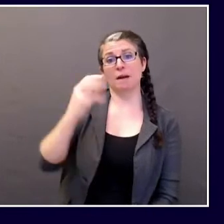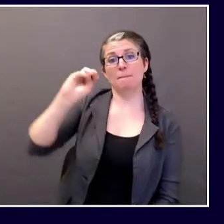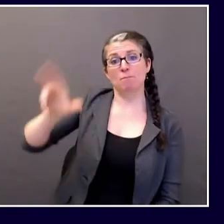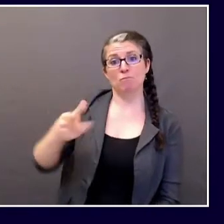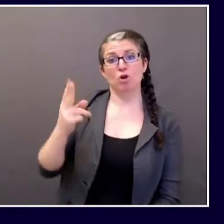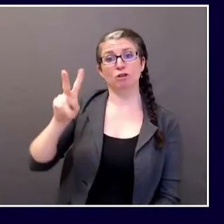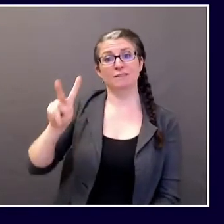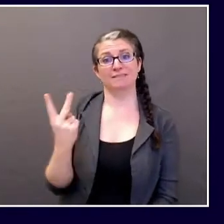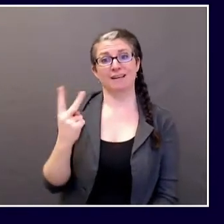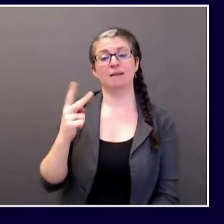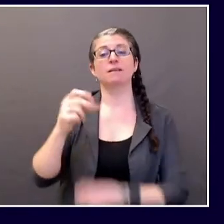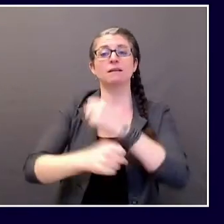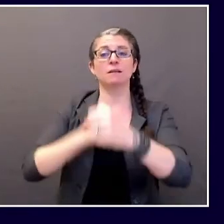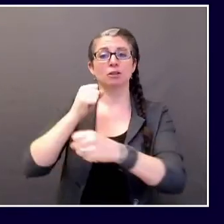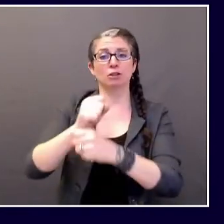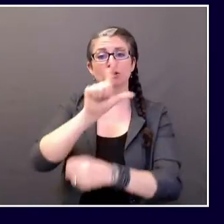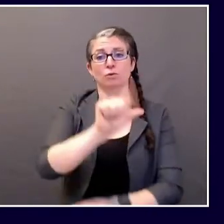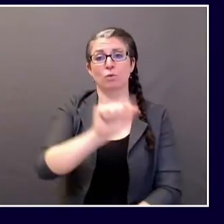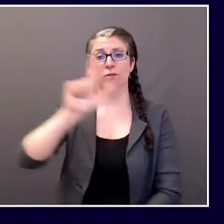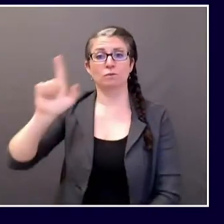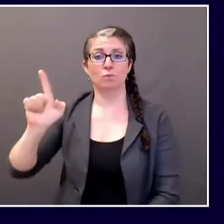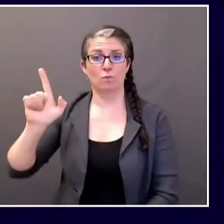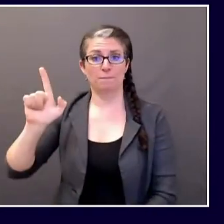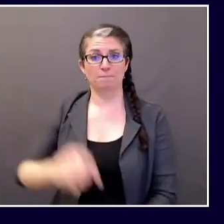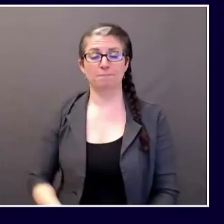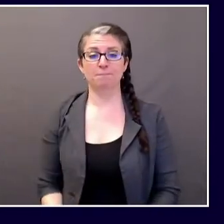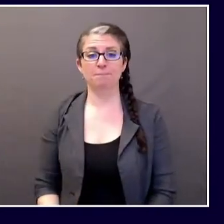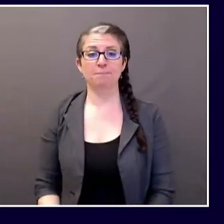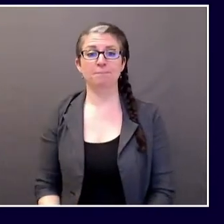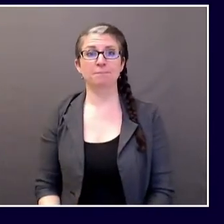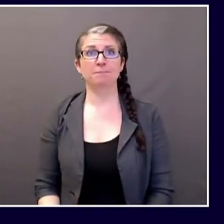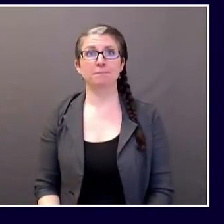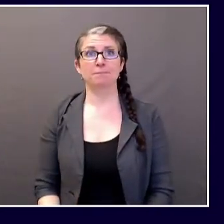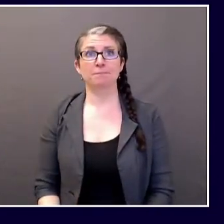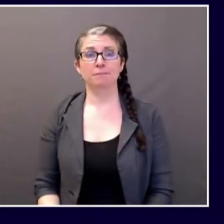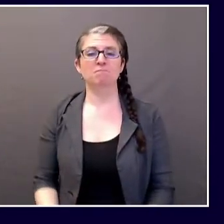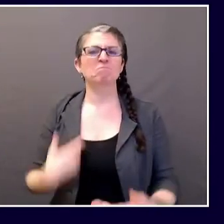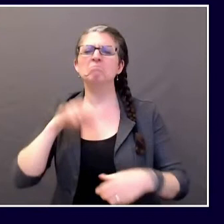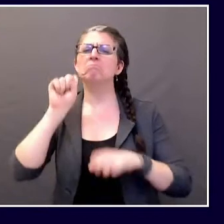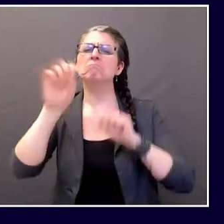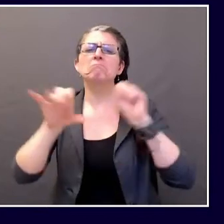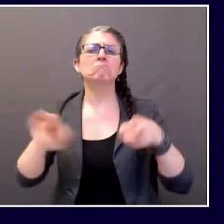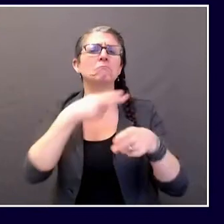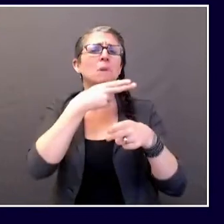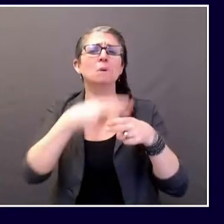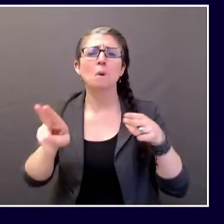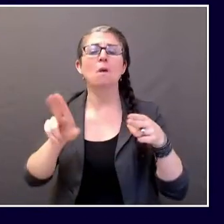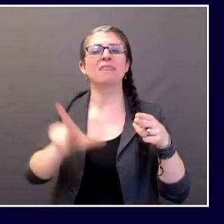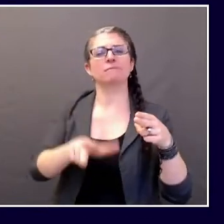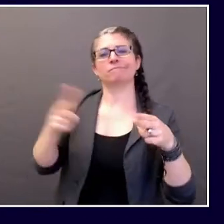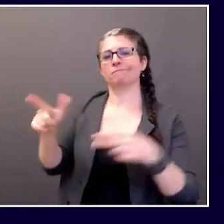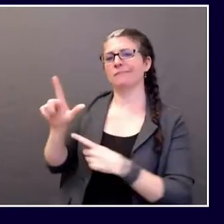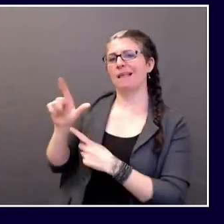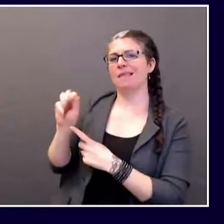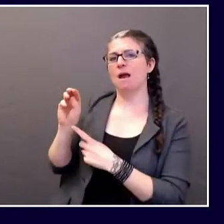March 2nd, 2021. I'll start things off with a couple of updates and then turn things over to Commissioner